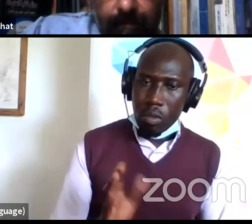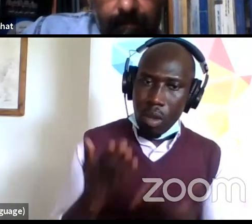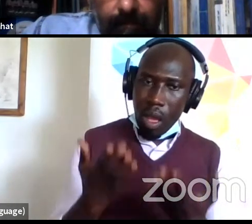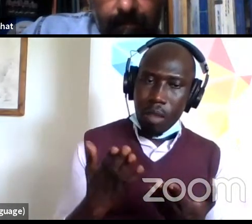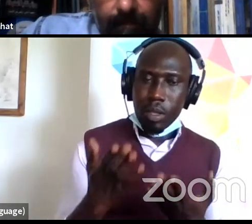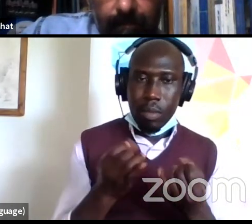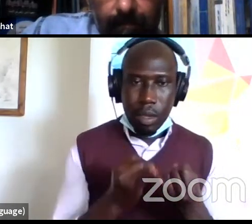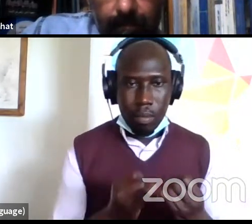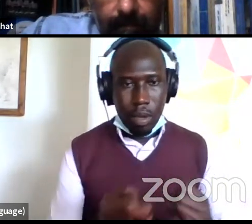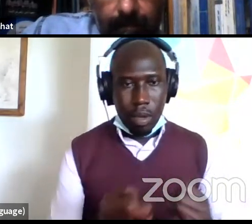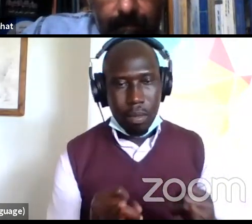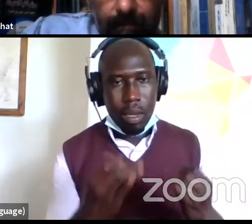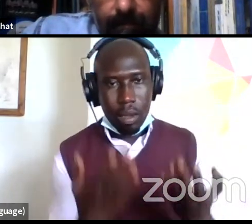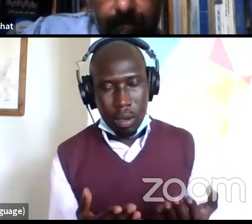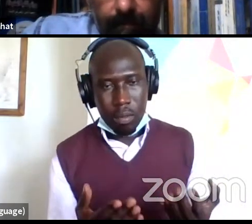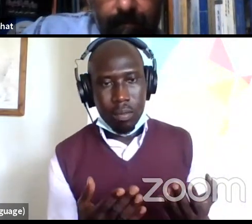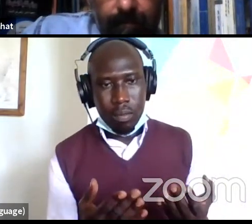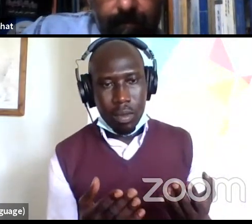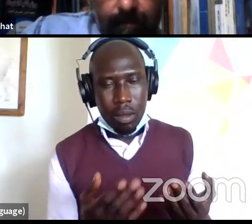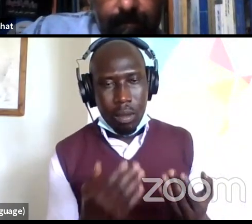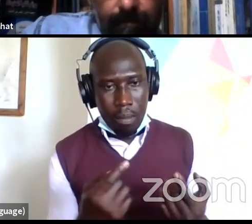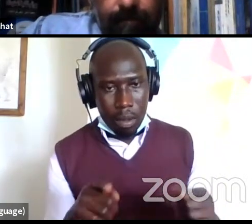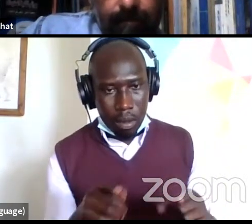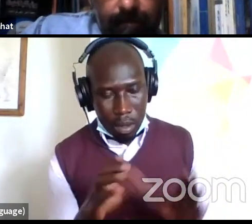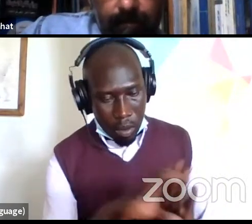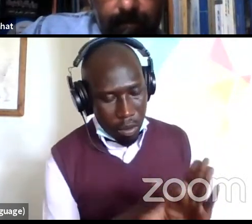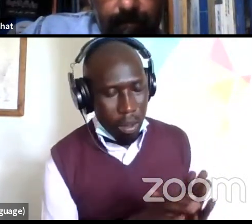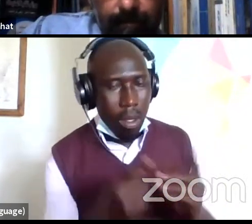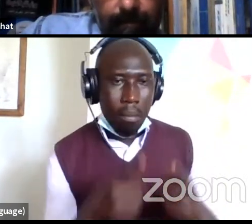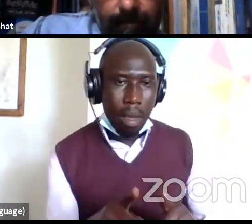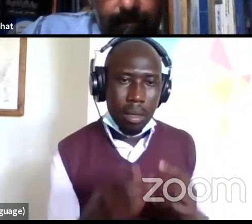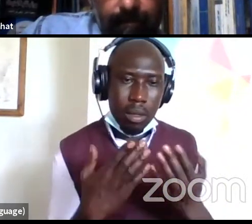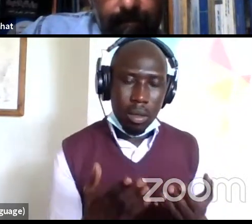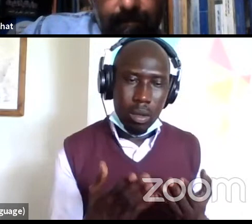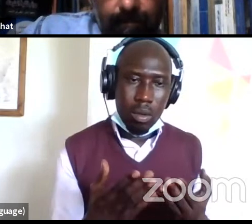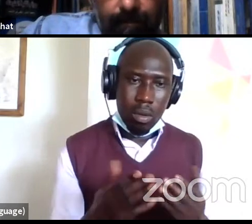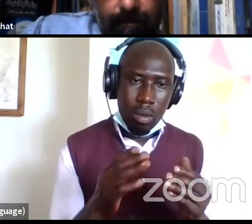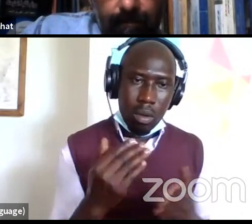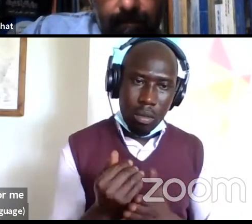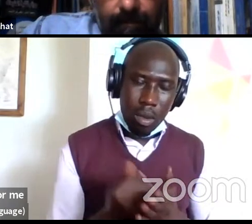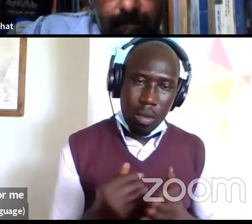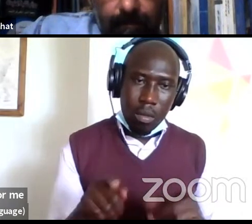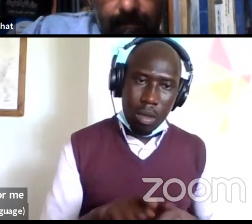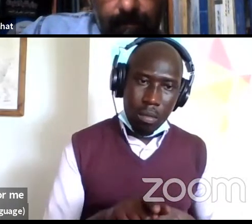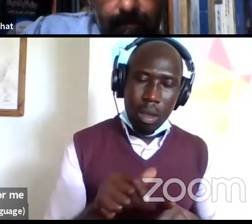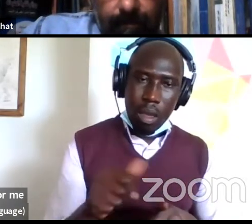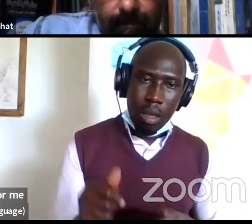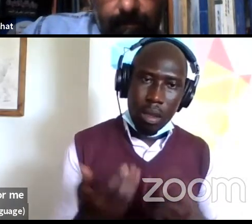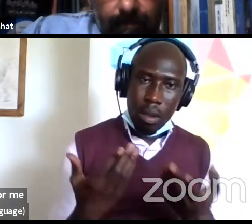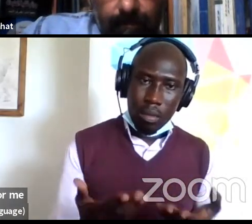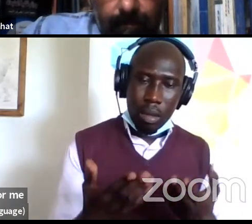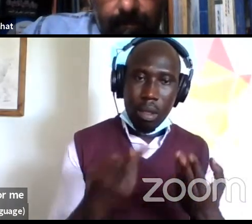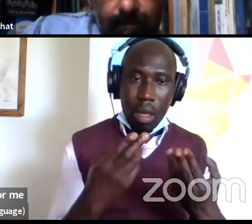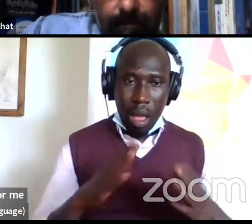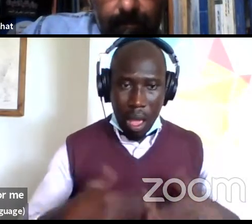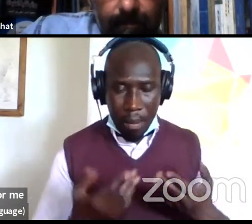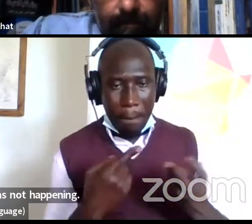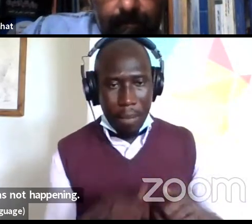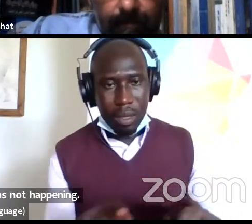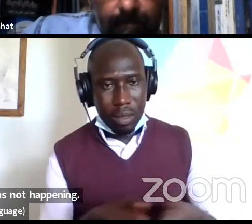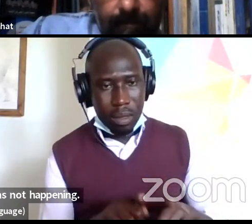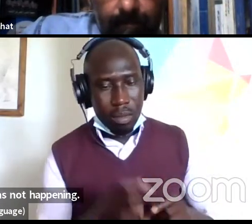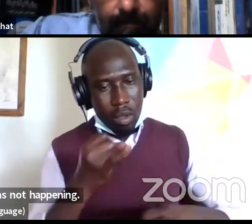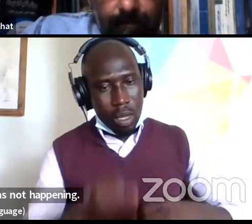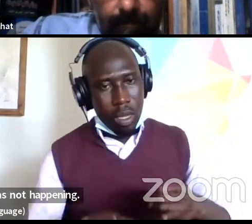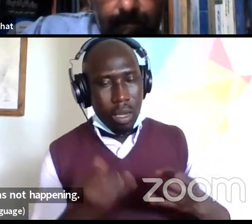place the right safeguards for the constitution. But because for 10 years that was not happening, you end up